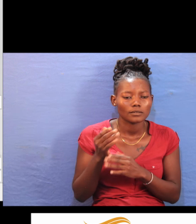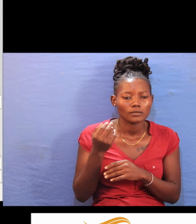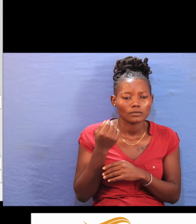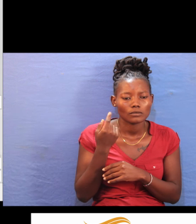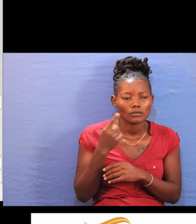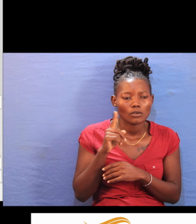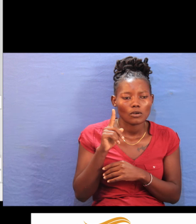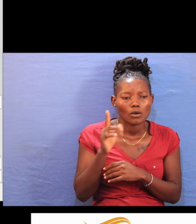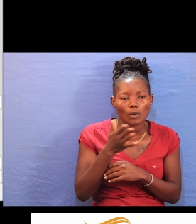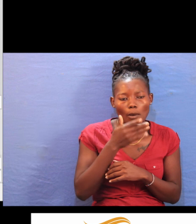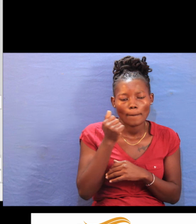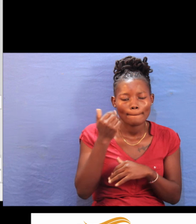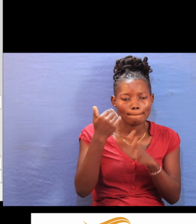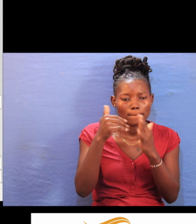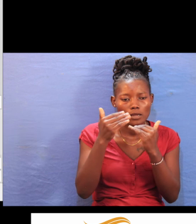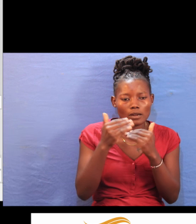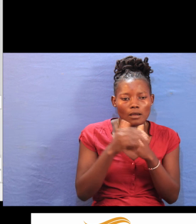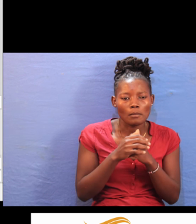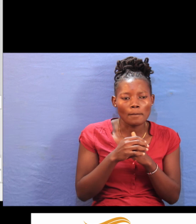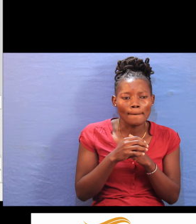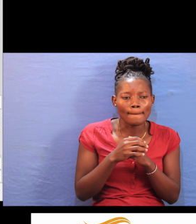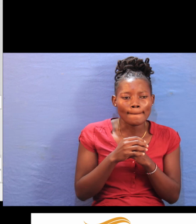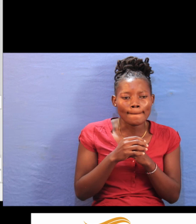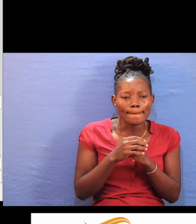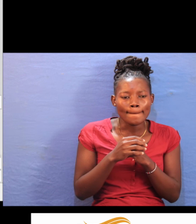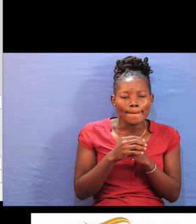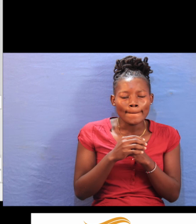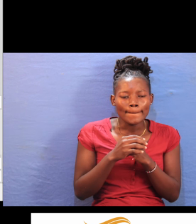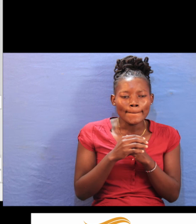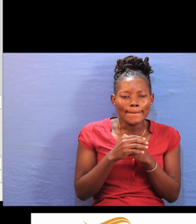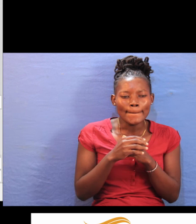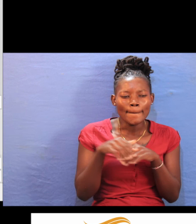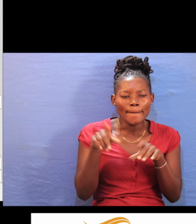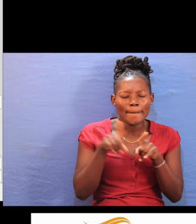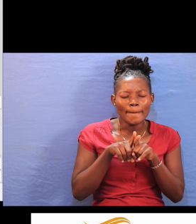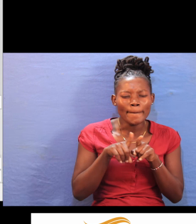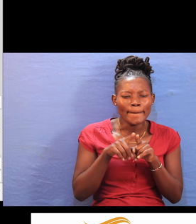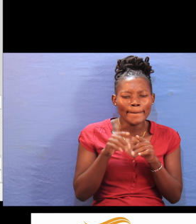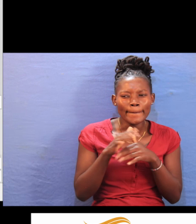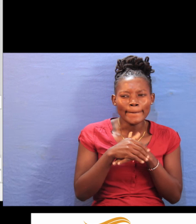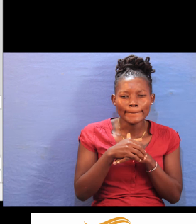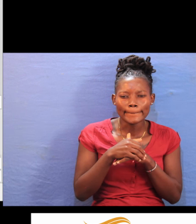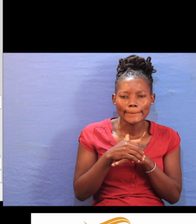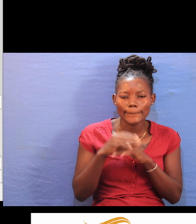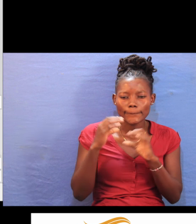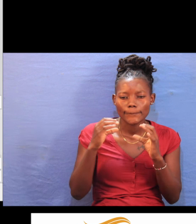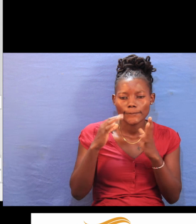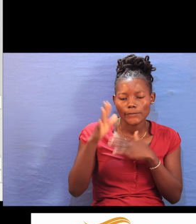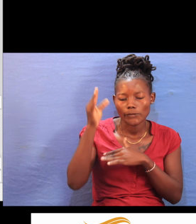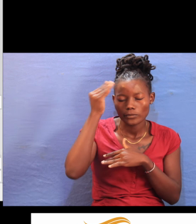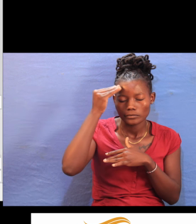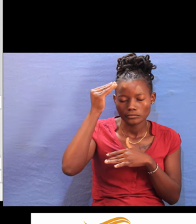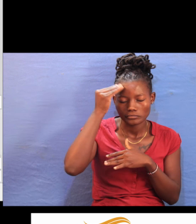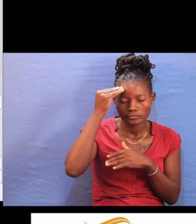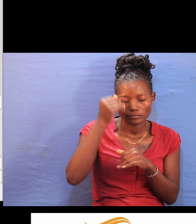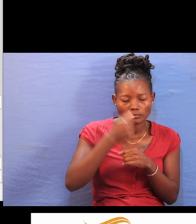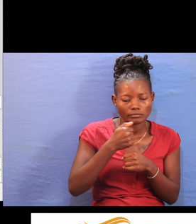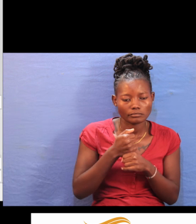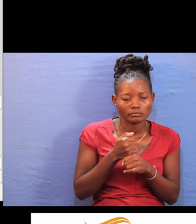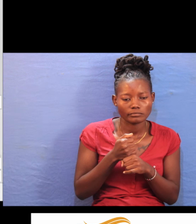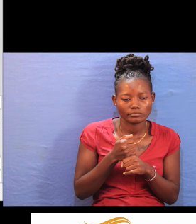do all this with the training. We look at what we need to do to train better, how to make a